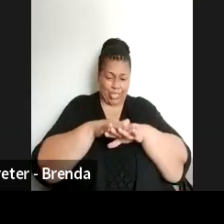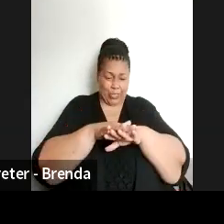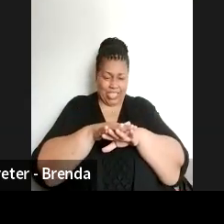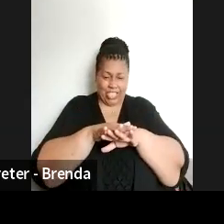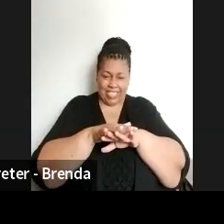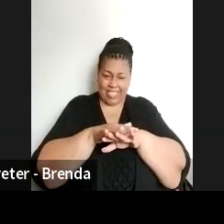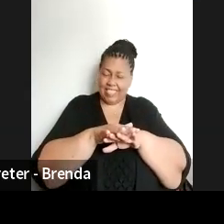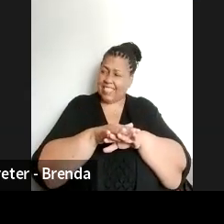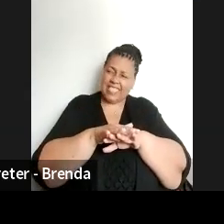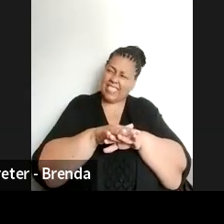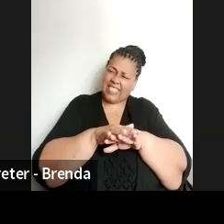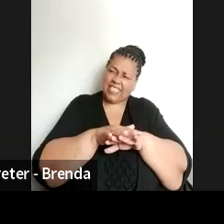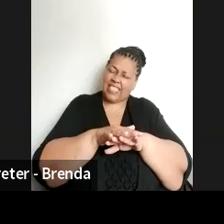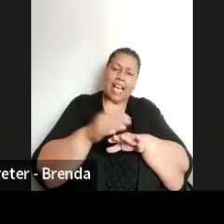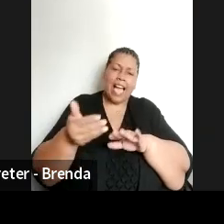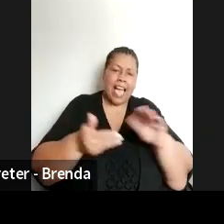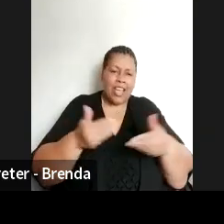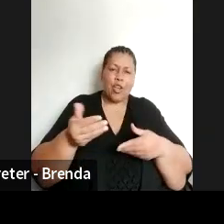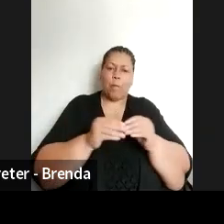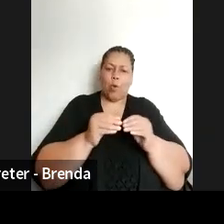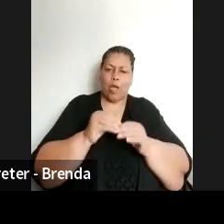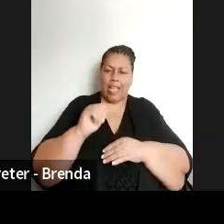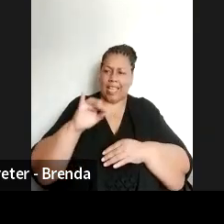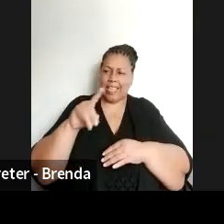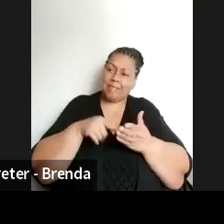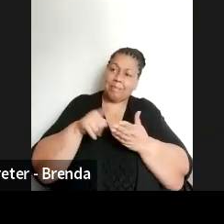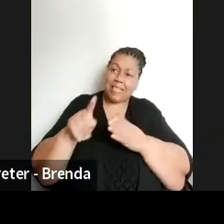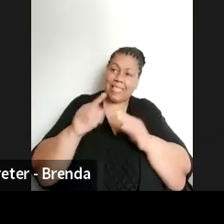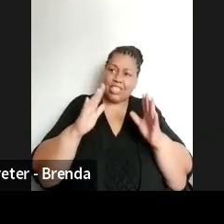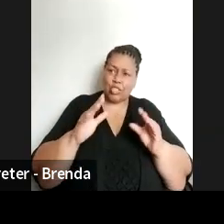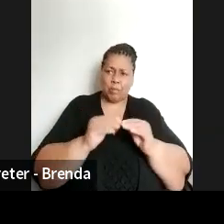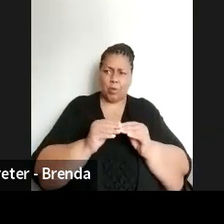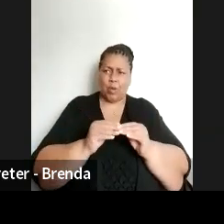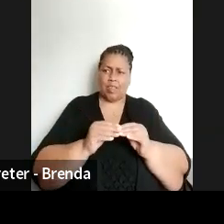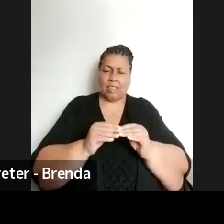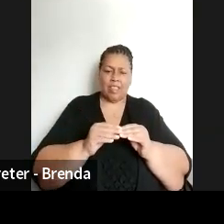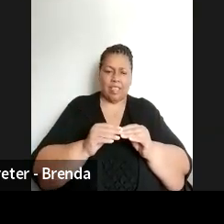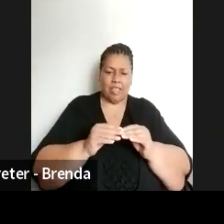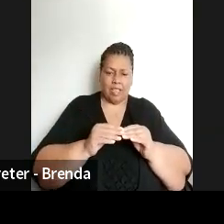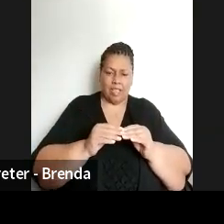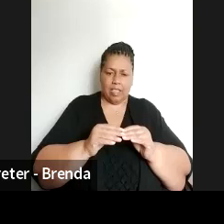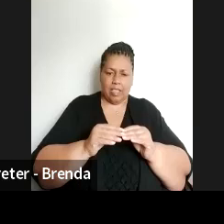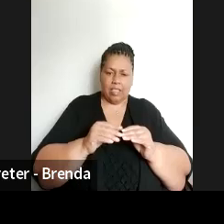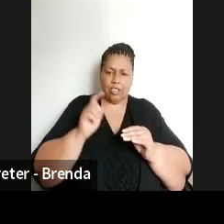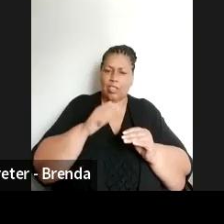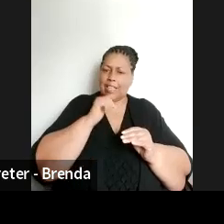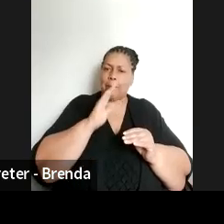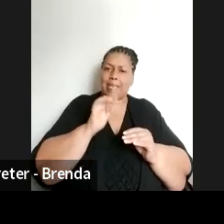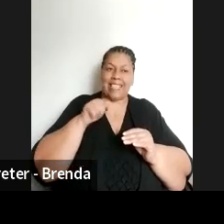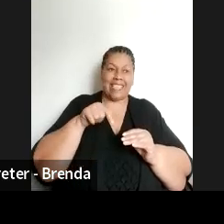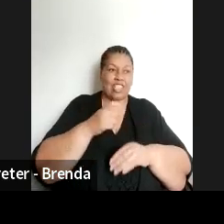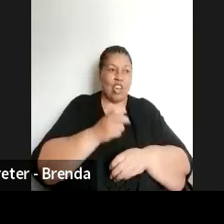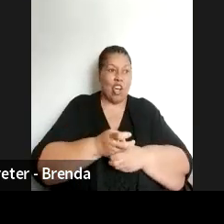hire some aides in that classroom and pay the teachers more. Like, it should be this hard to find teachers,